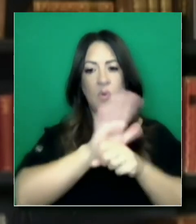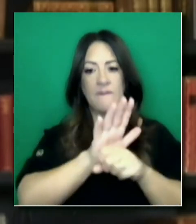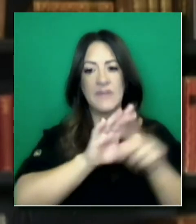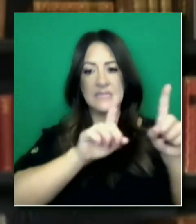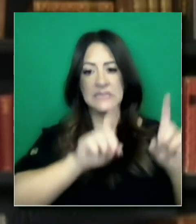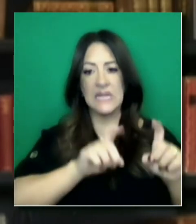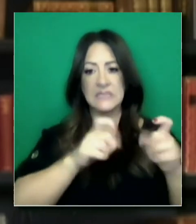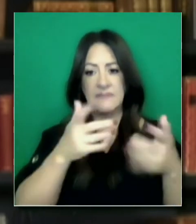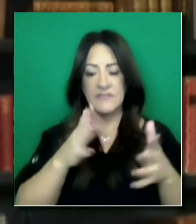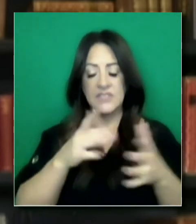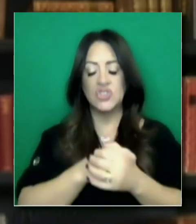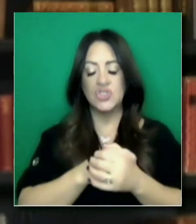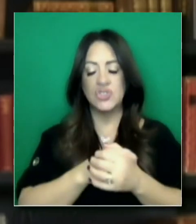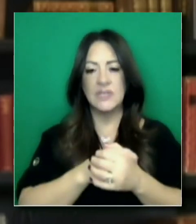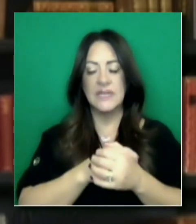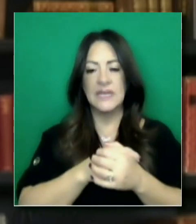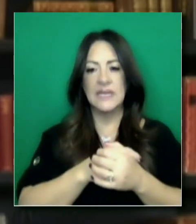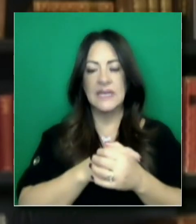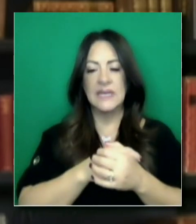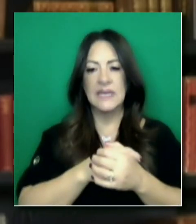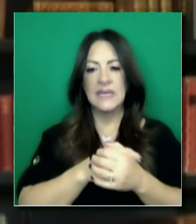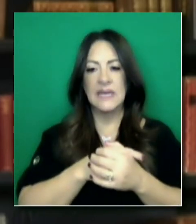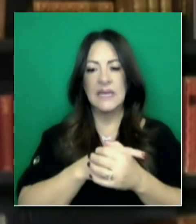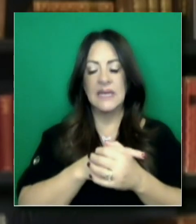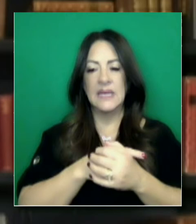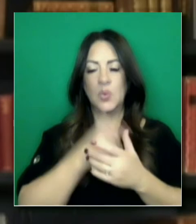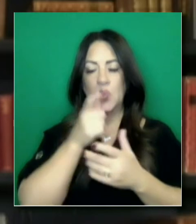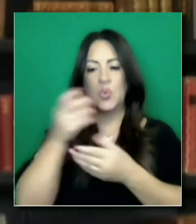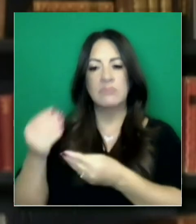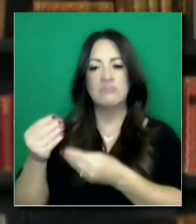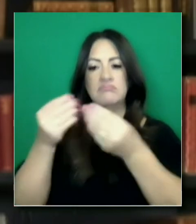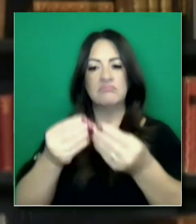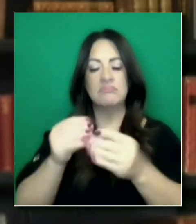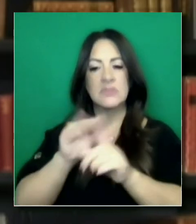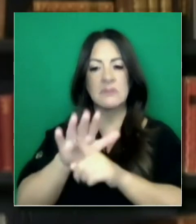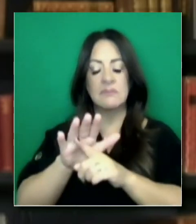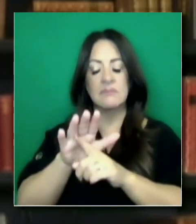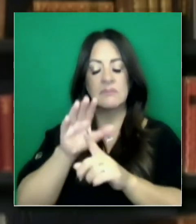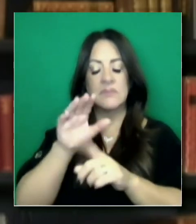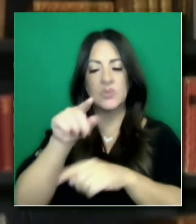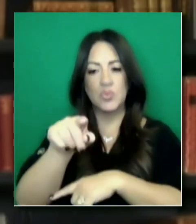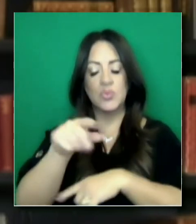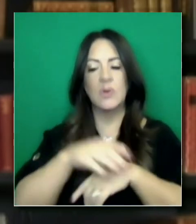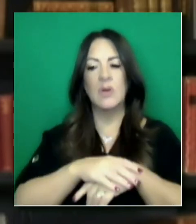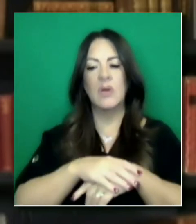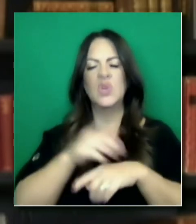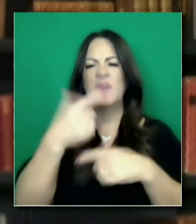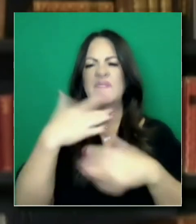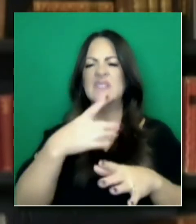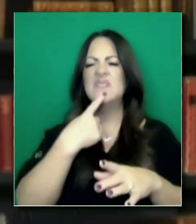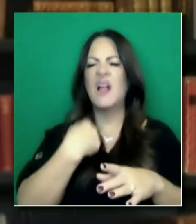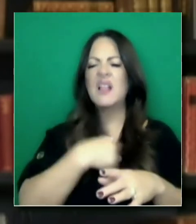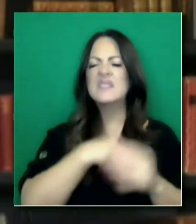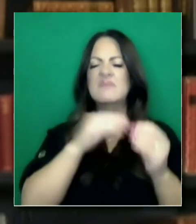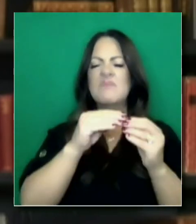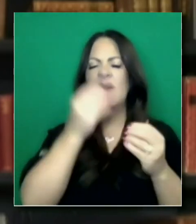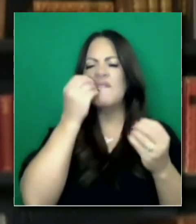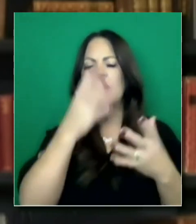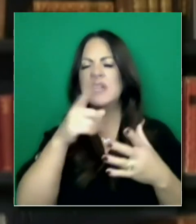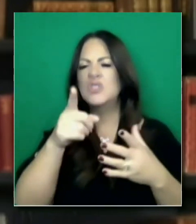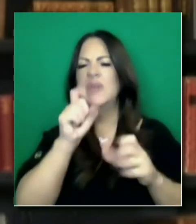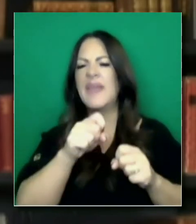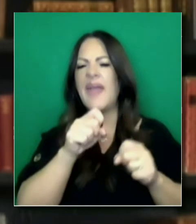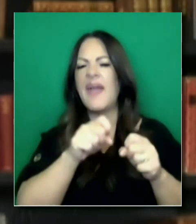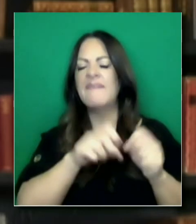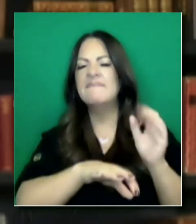you mentioned on the travel and cell phone data, But do you have any more specifics at this point, what we're seeing